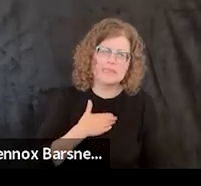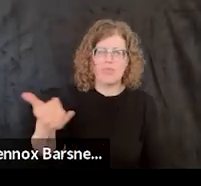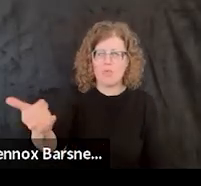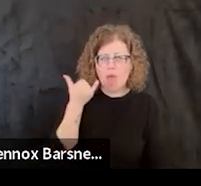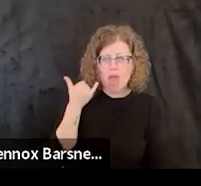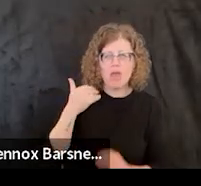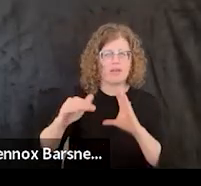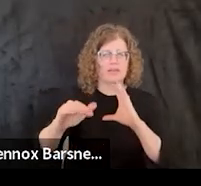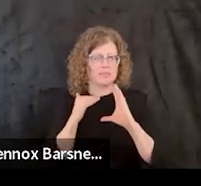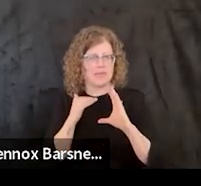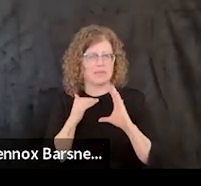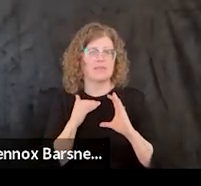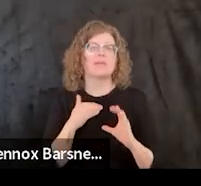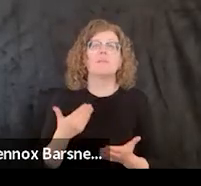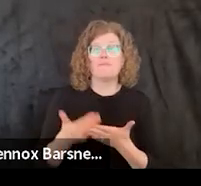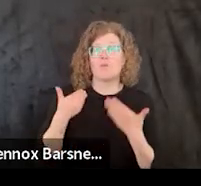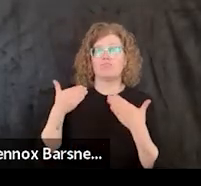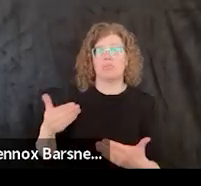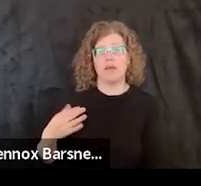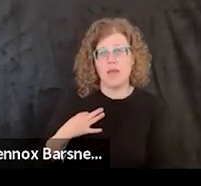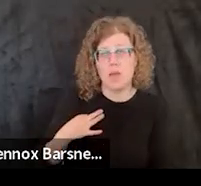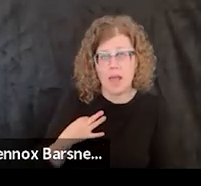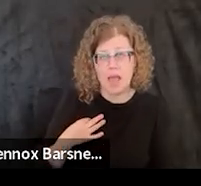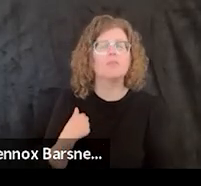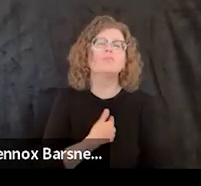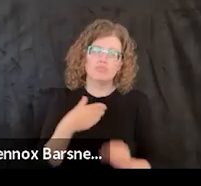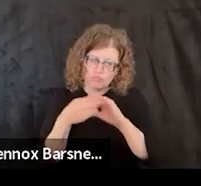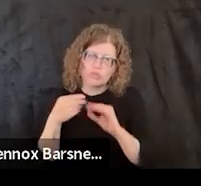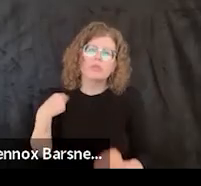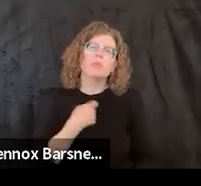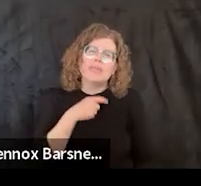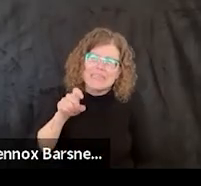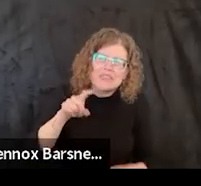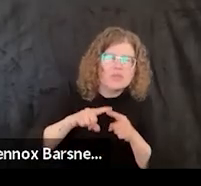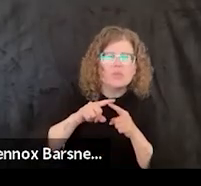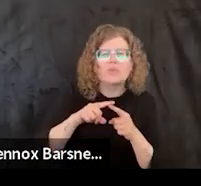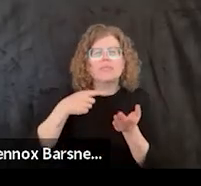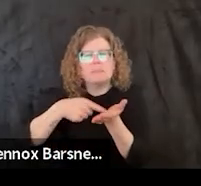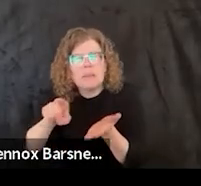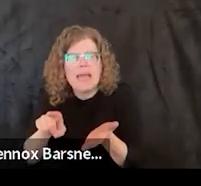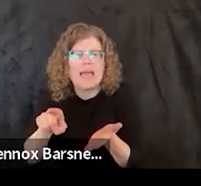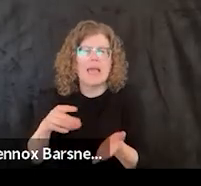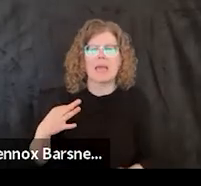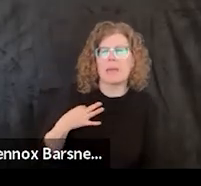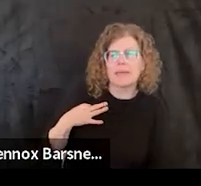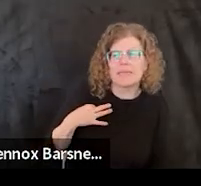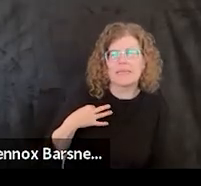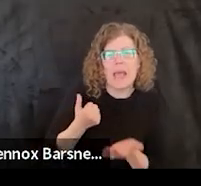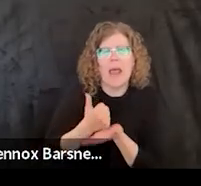you are interested in requesting approval for paid application assistance. Emails can be sent to